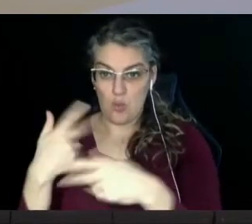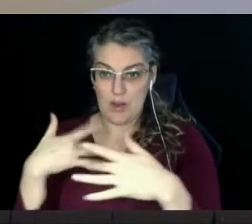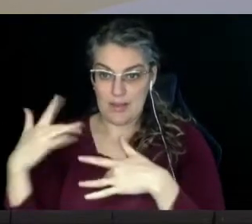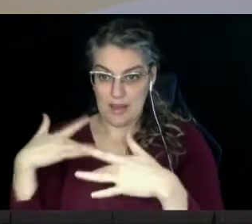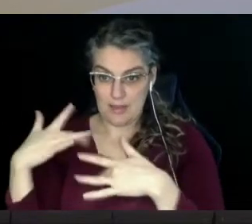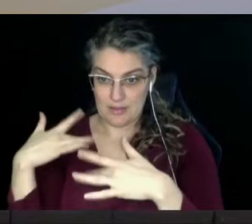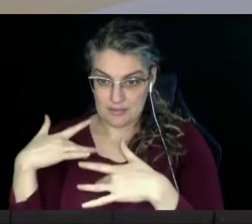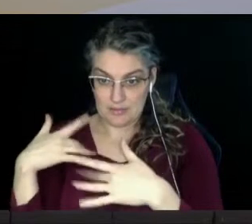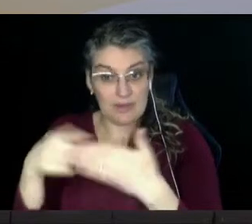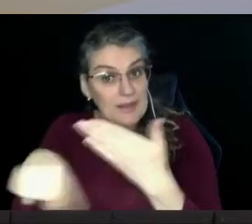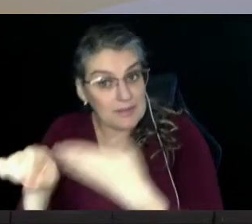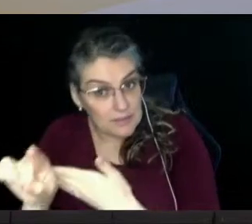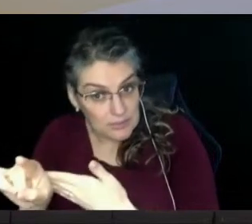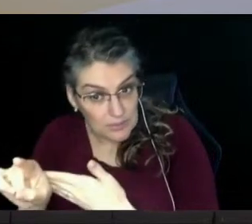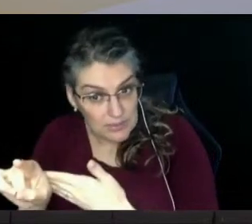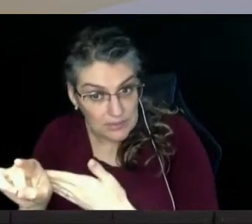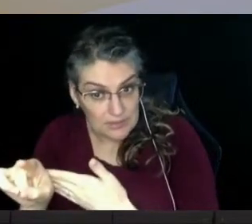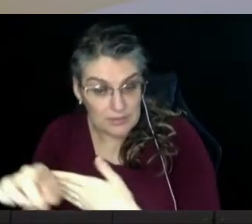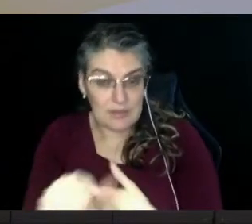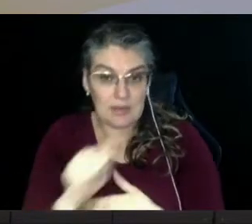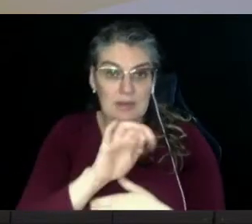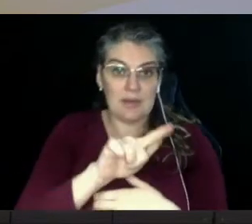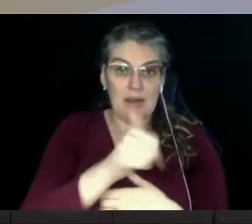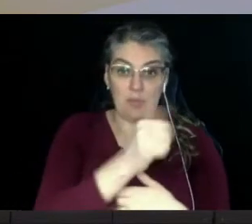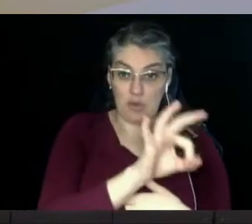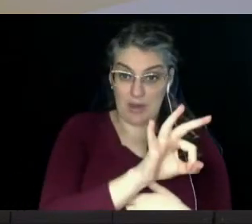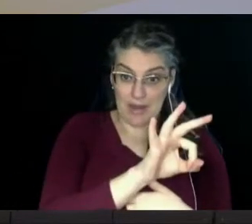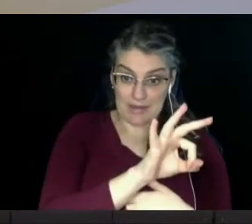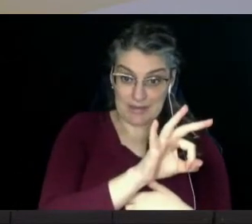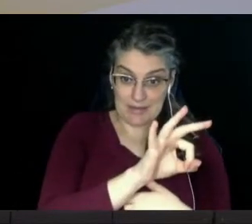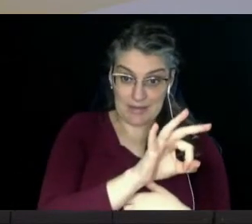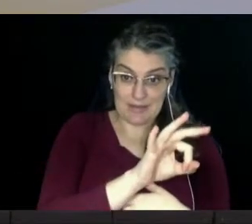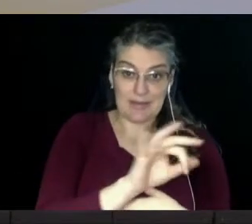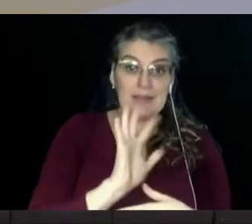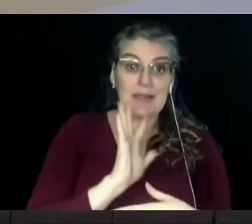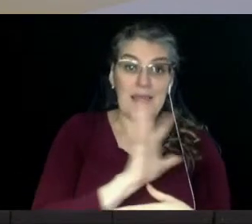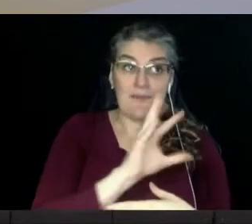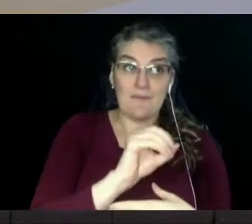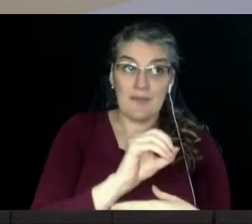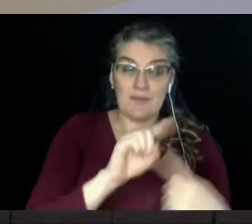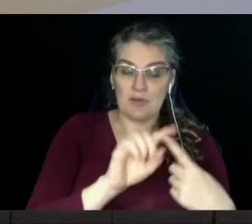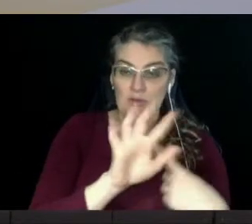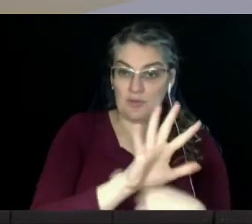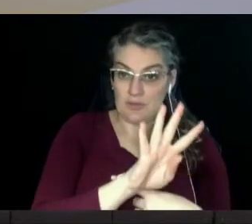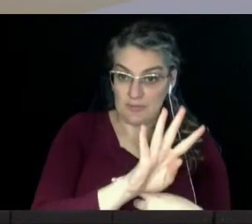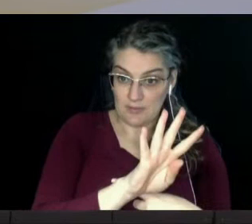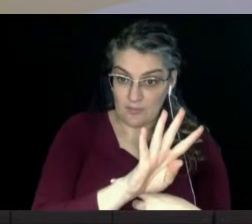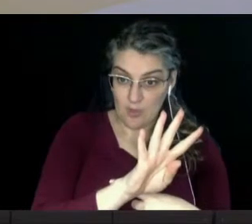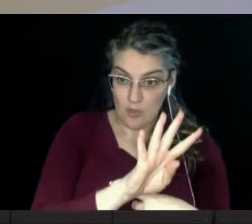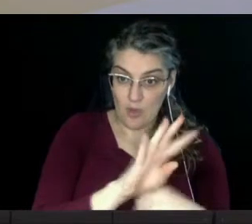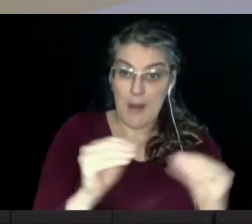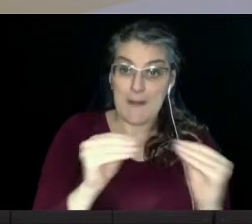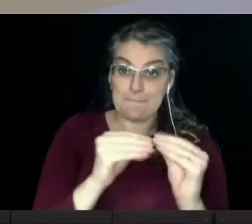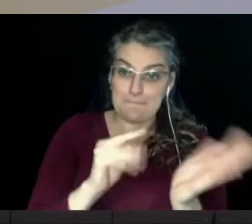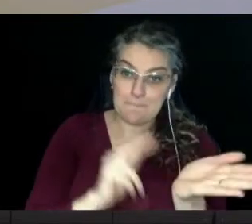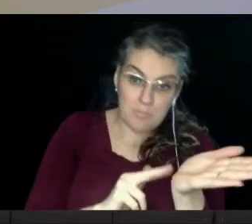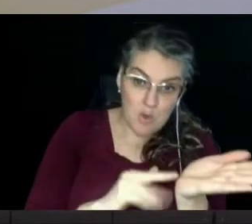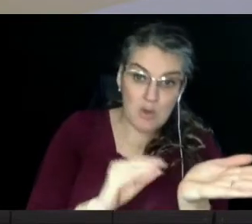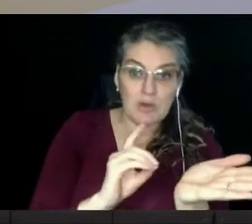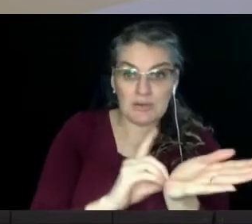The week of April 19th will be adults age 50 to 54 and other frontline workers